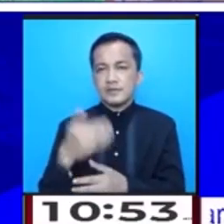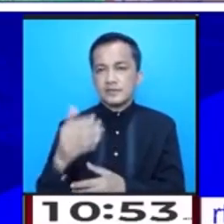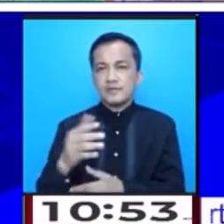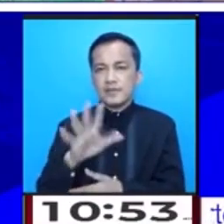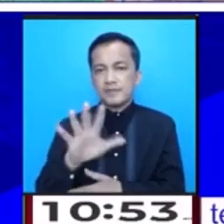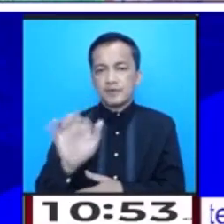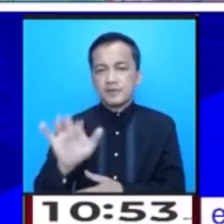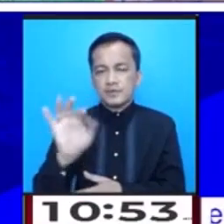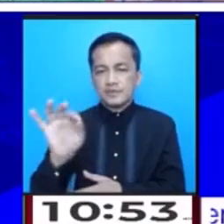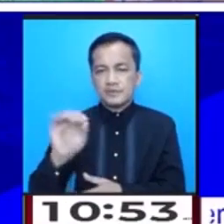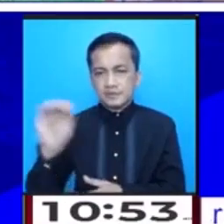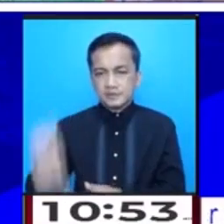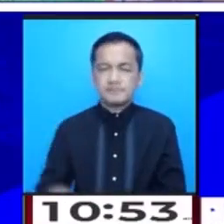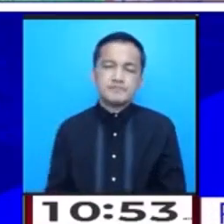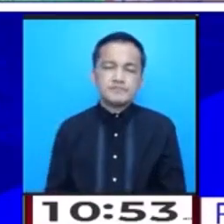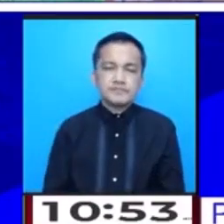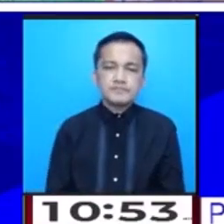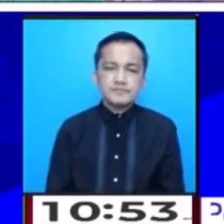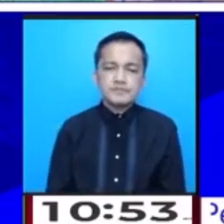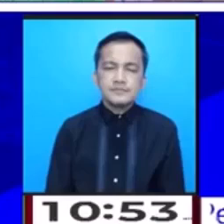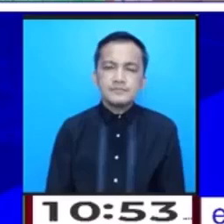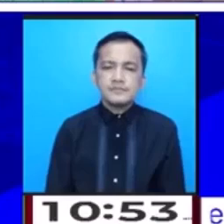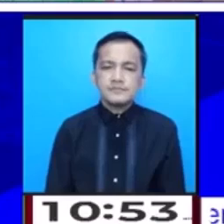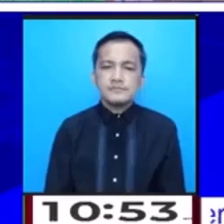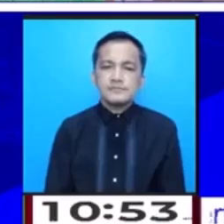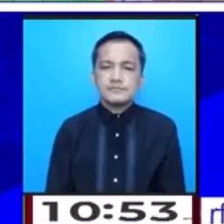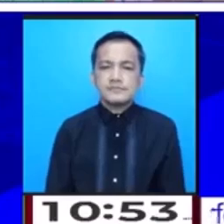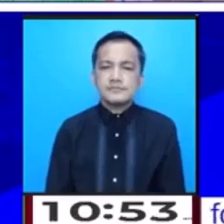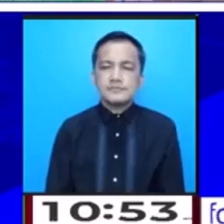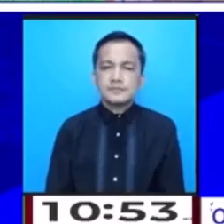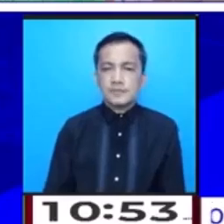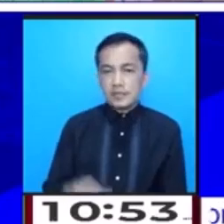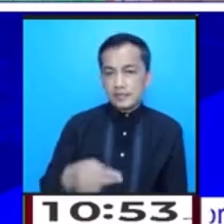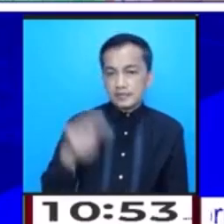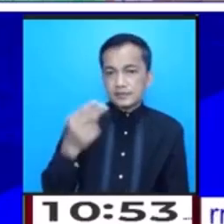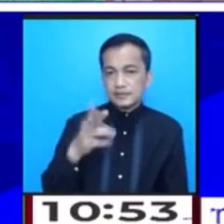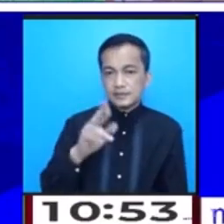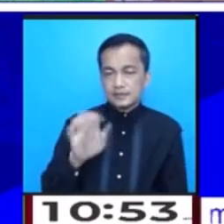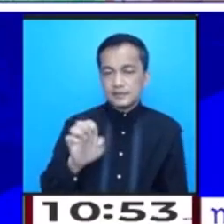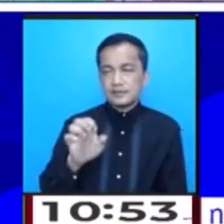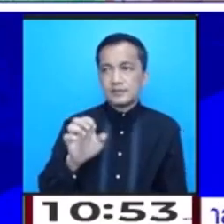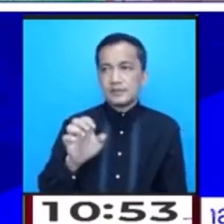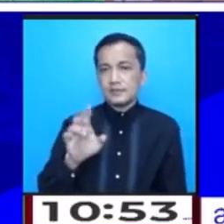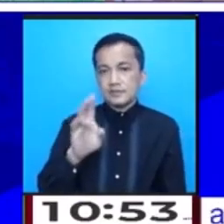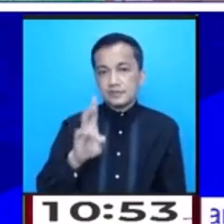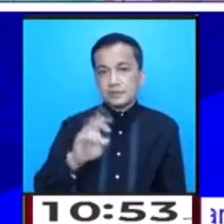And to achieve the higher rate, which is the 7%,